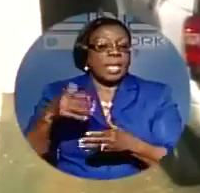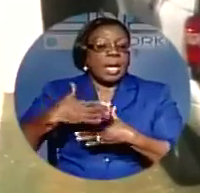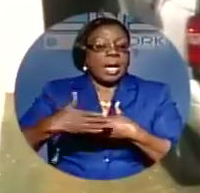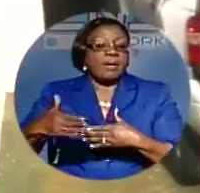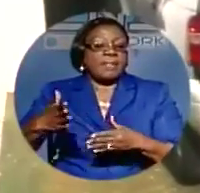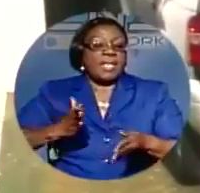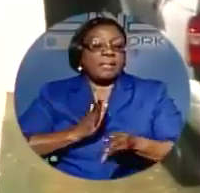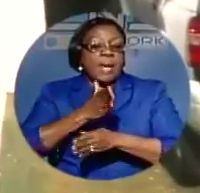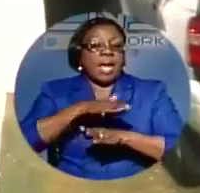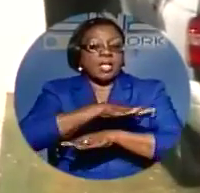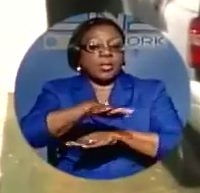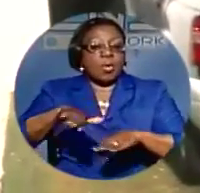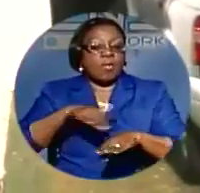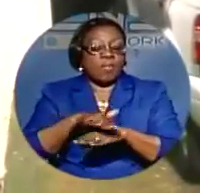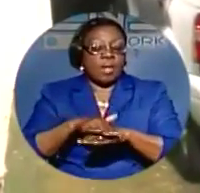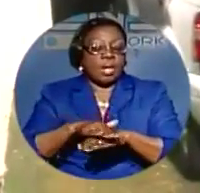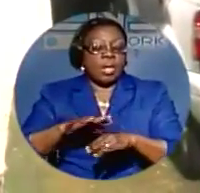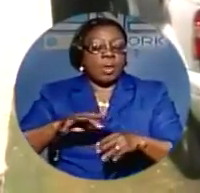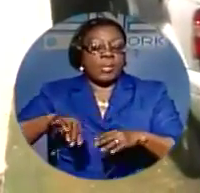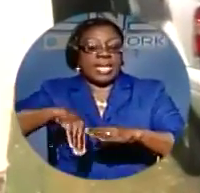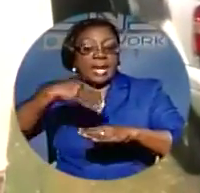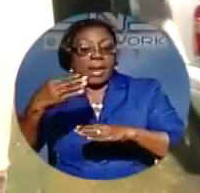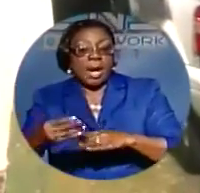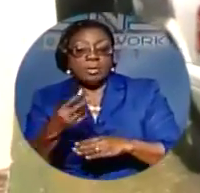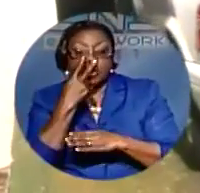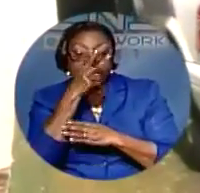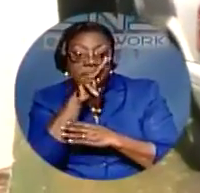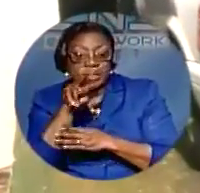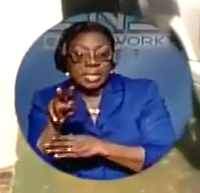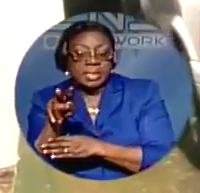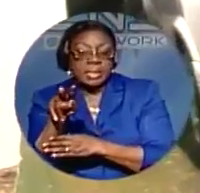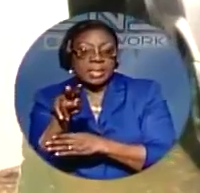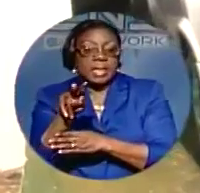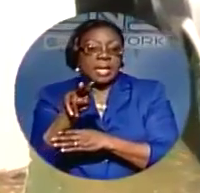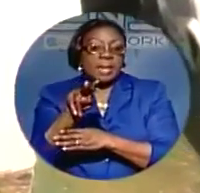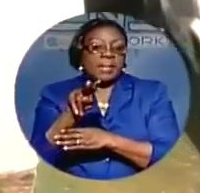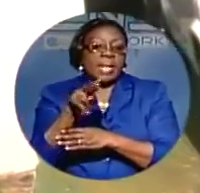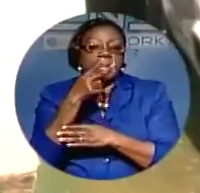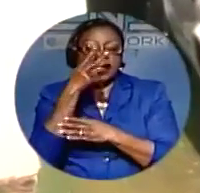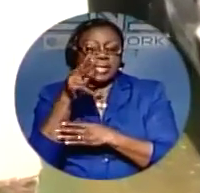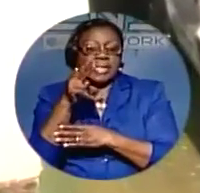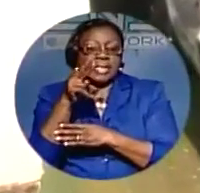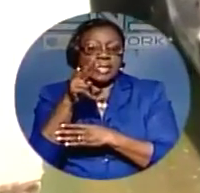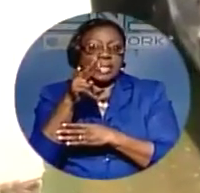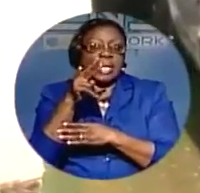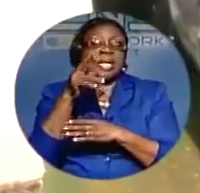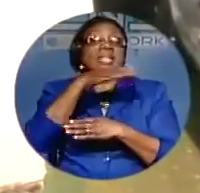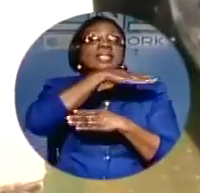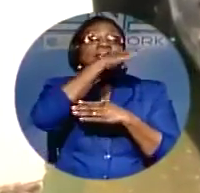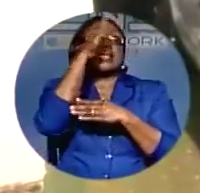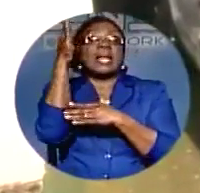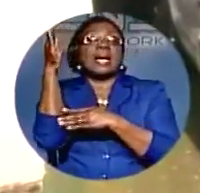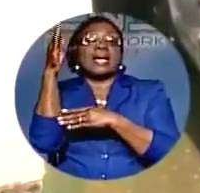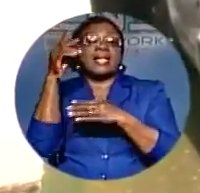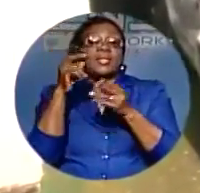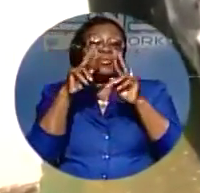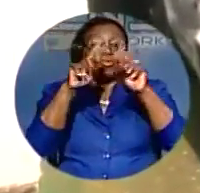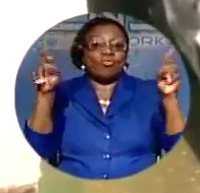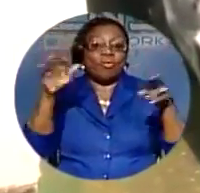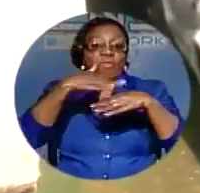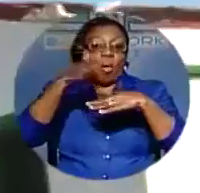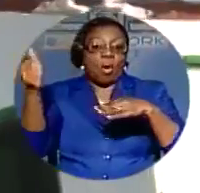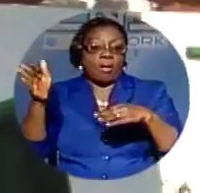it passed over, when we came over, I couldn't come outside, but I had skylight, although it was